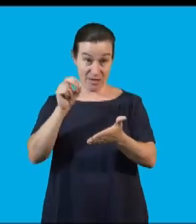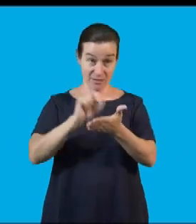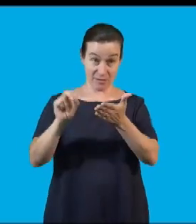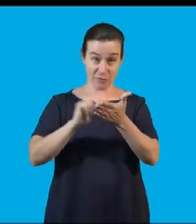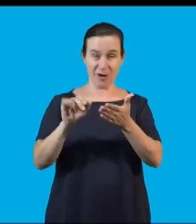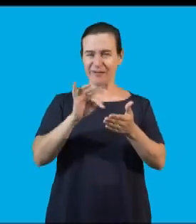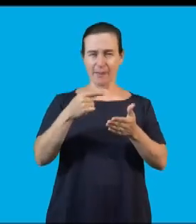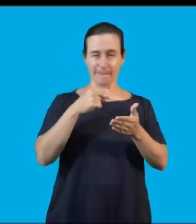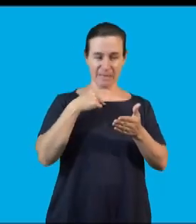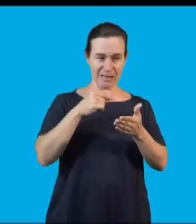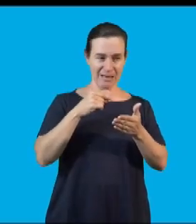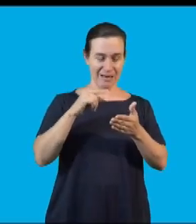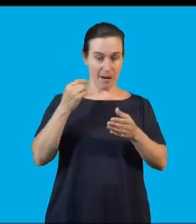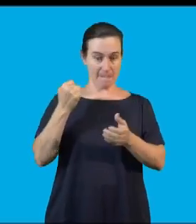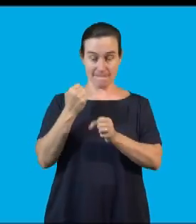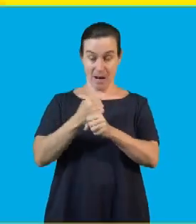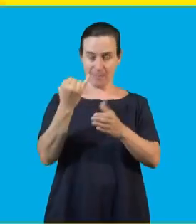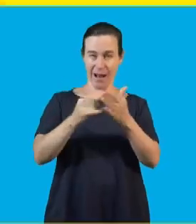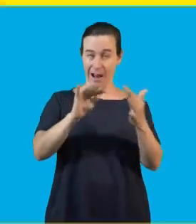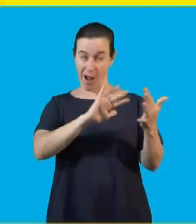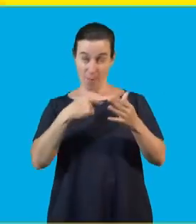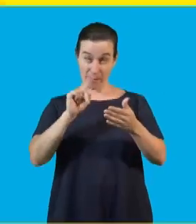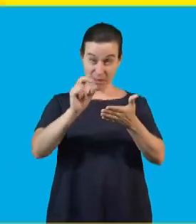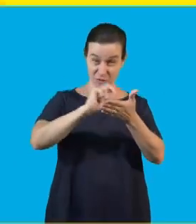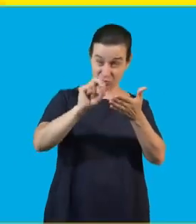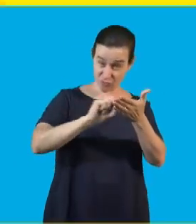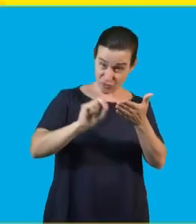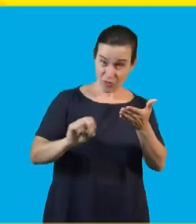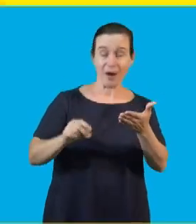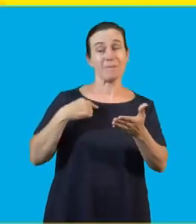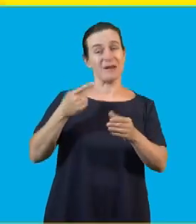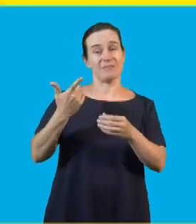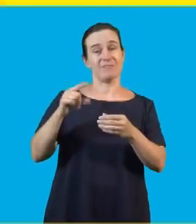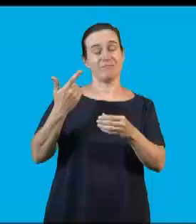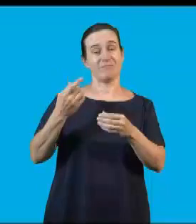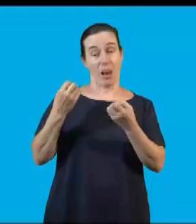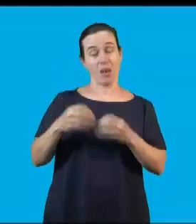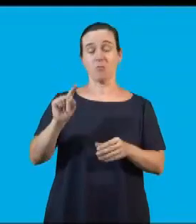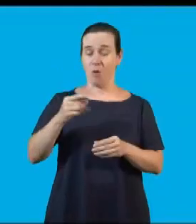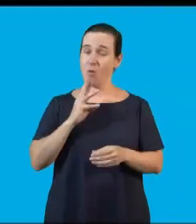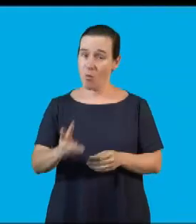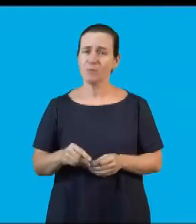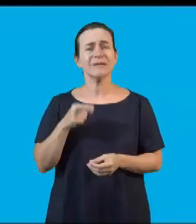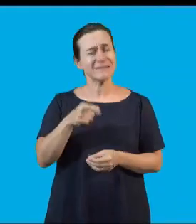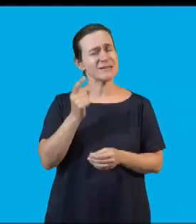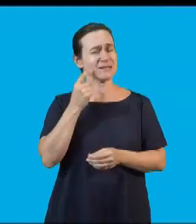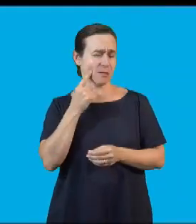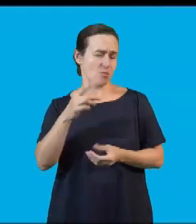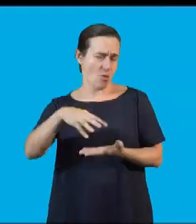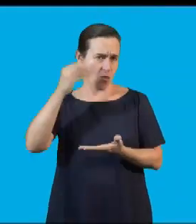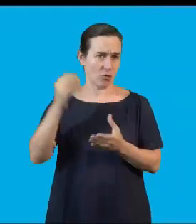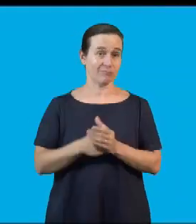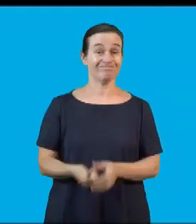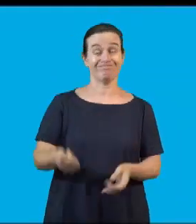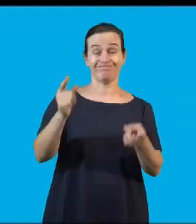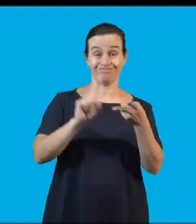penalized, and most of the shorter transactional formats are very simple to remember. Another big problem